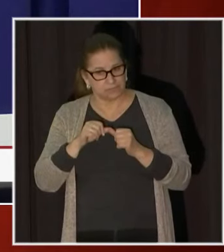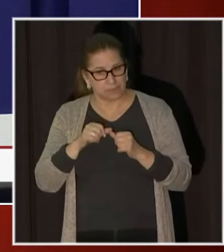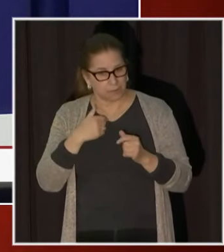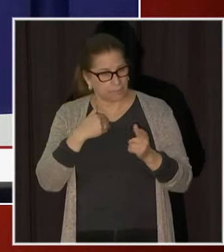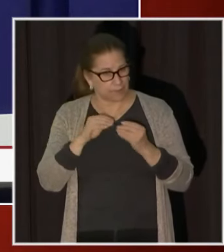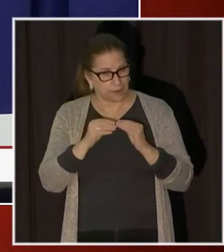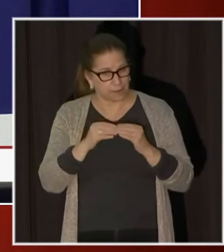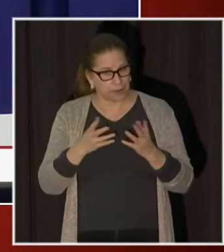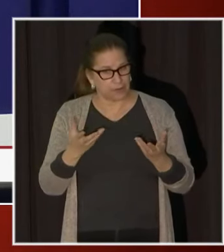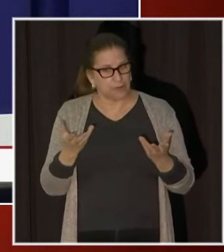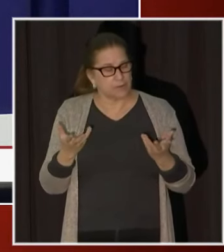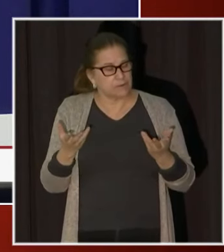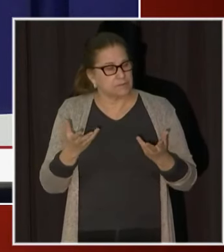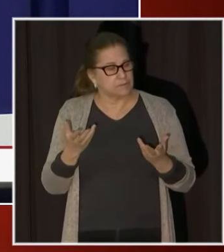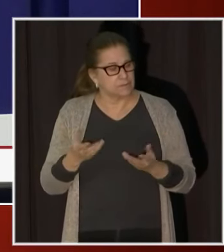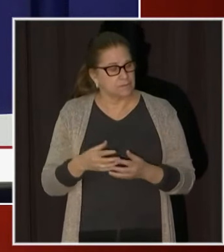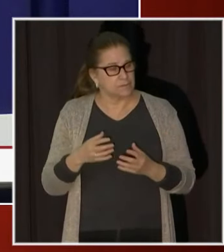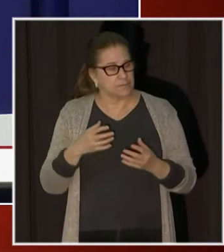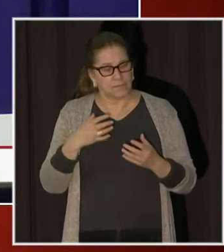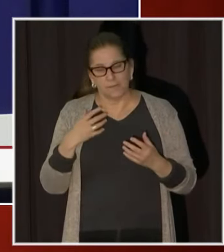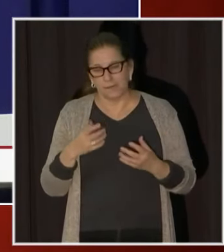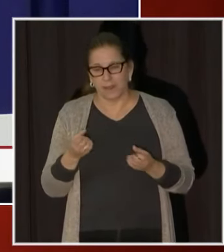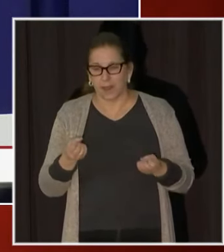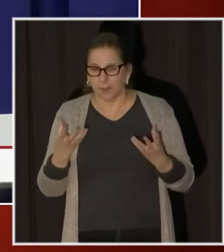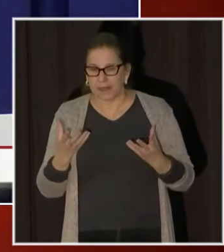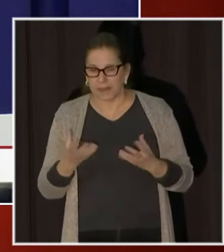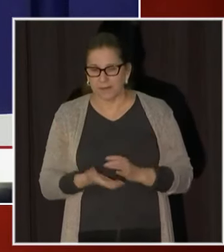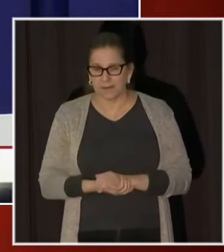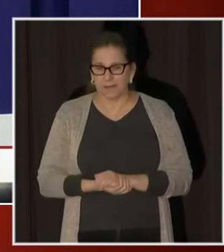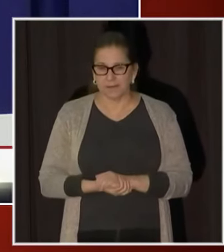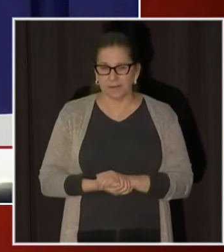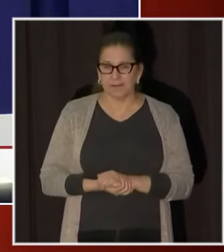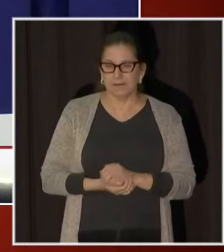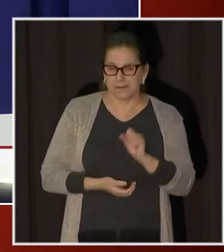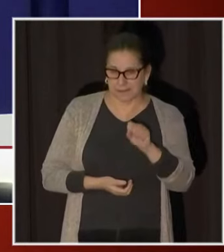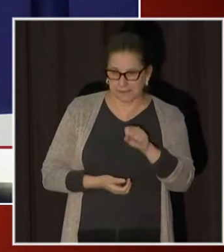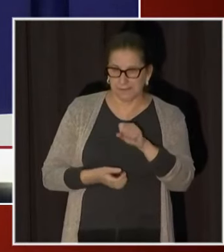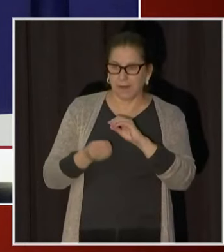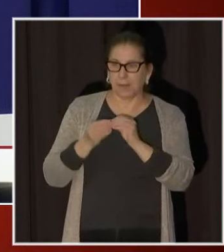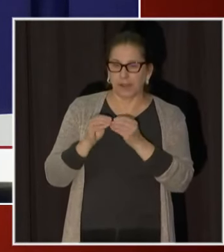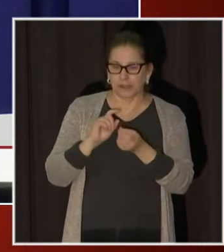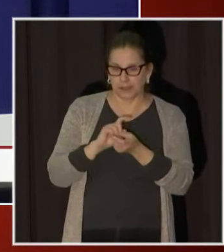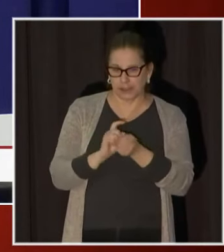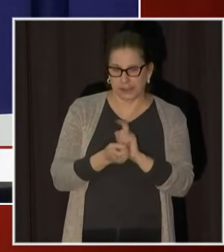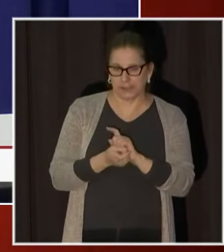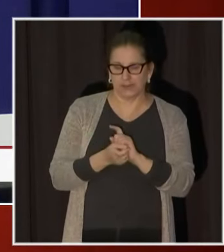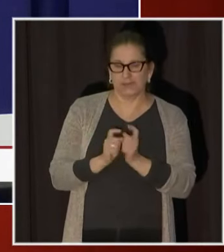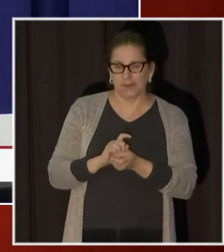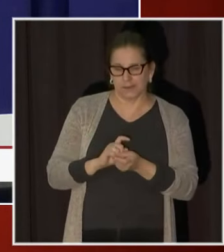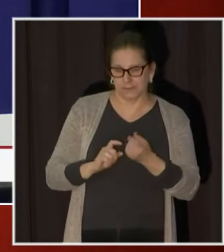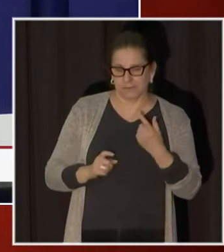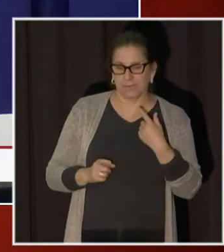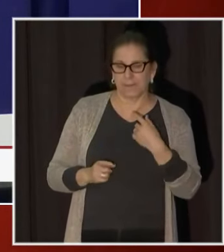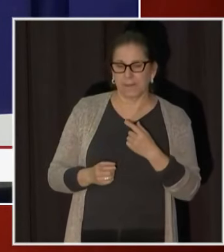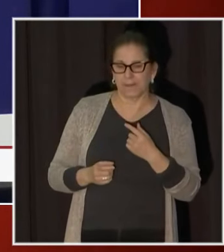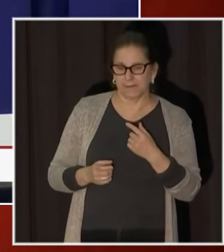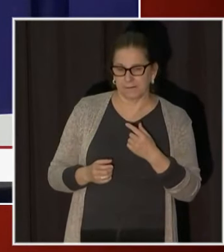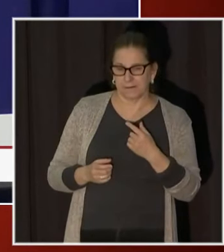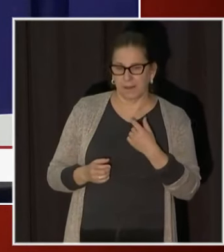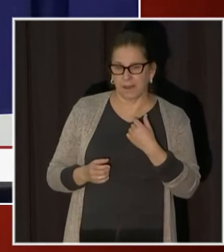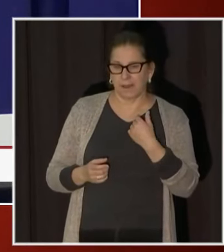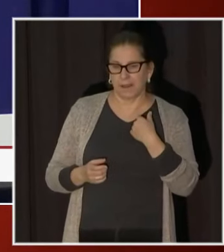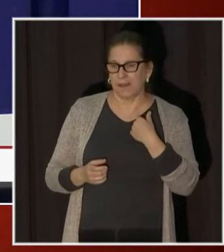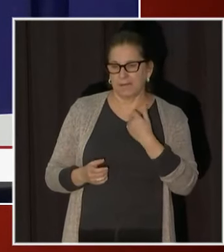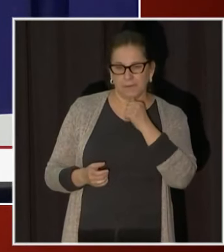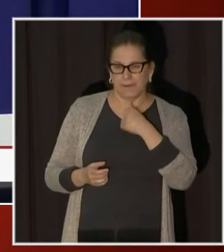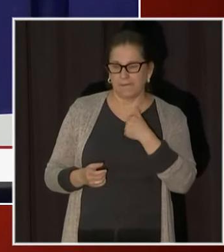not change as daily as the other numbers? It does change. I was told right before we came in here that it hadn't been updated on the website, so I'll